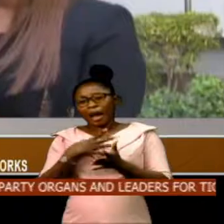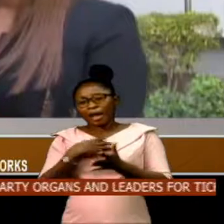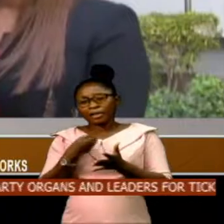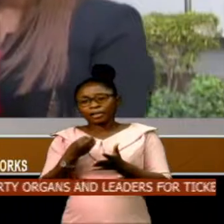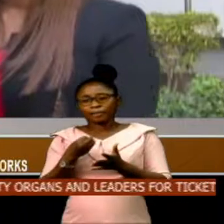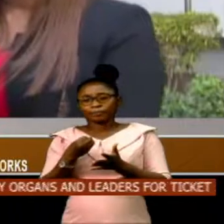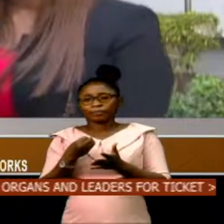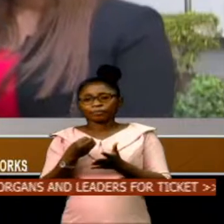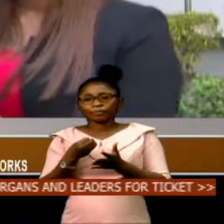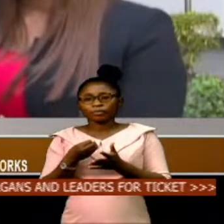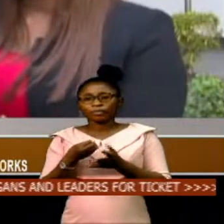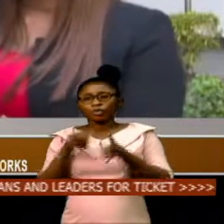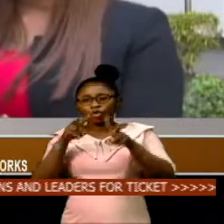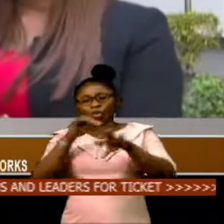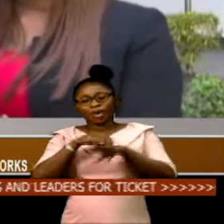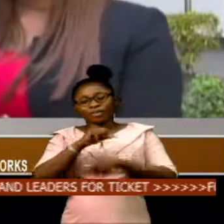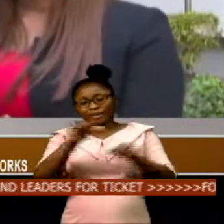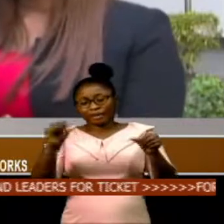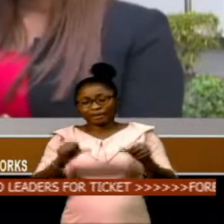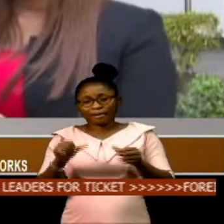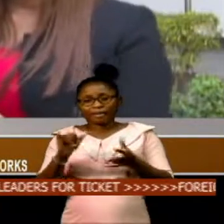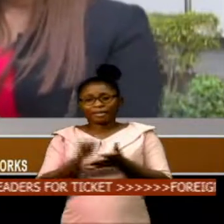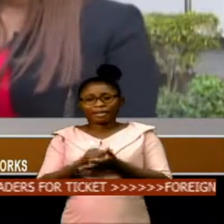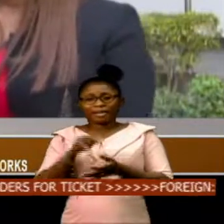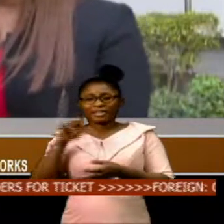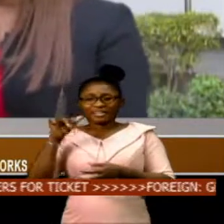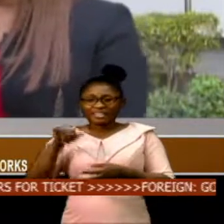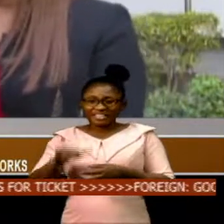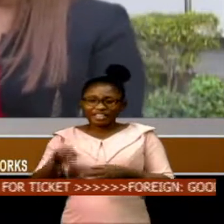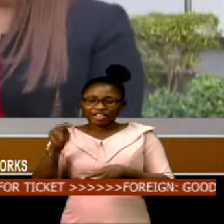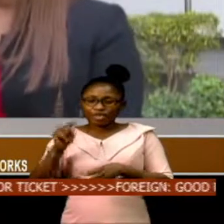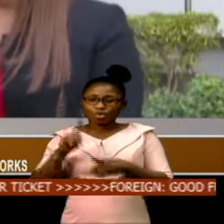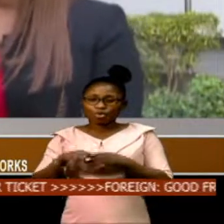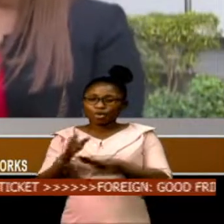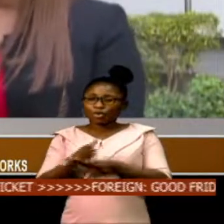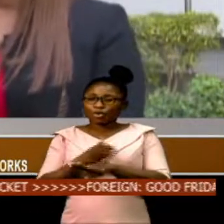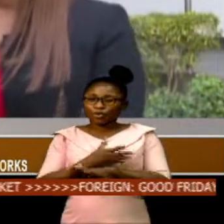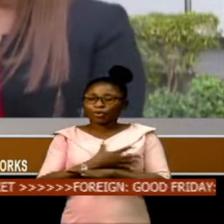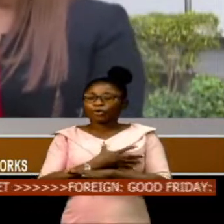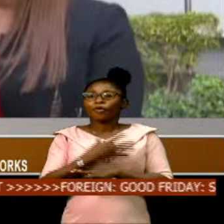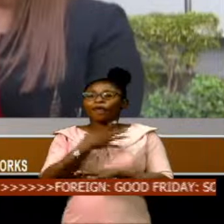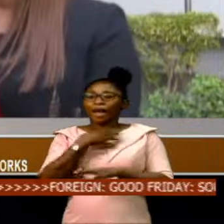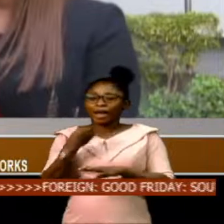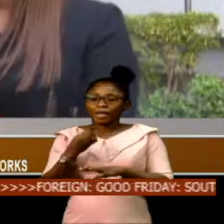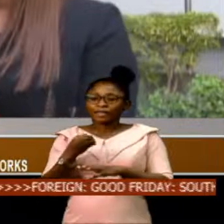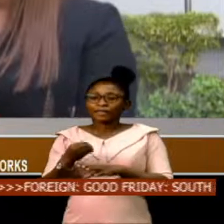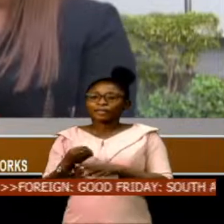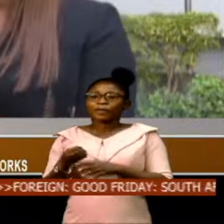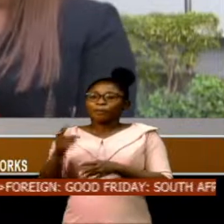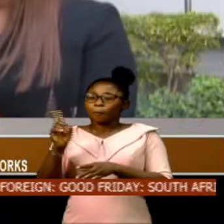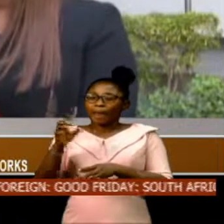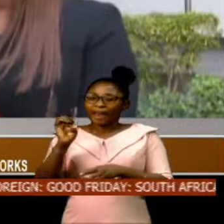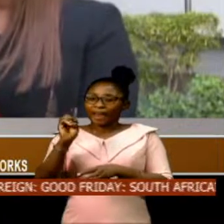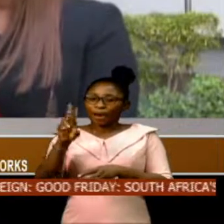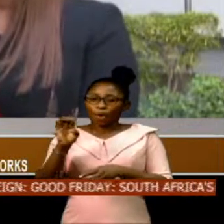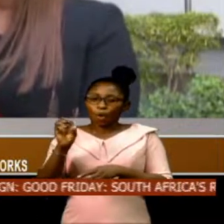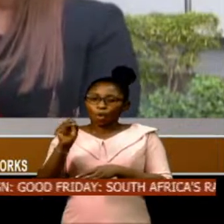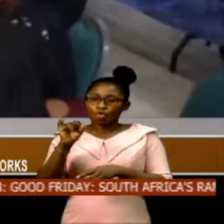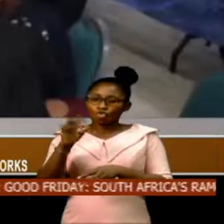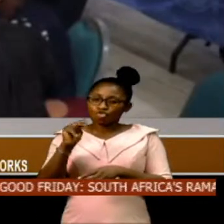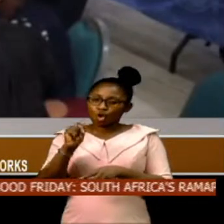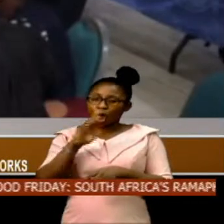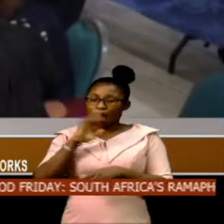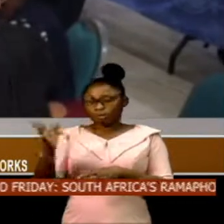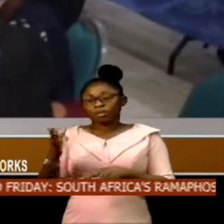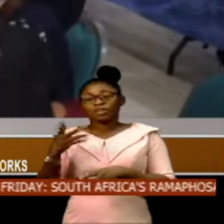least to look at the areas that are degraded and that are causing massive soil erosion and flooding and drought at the